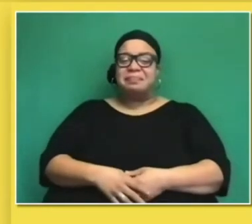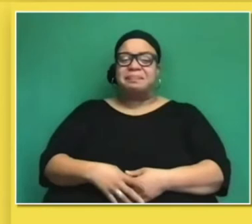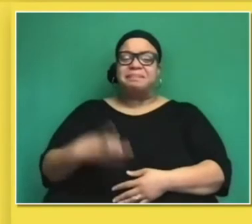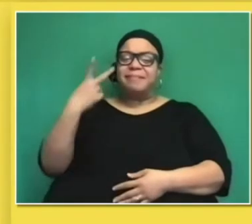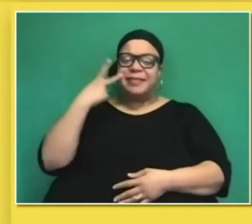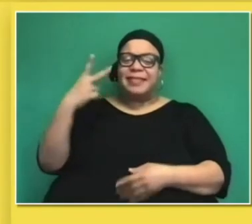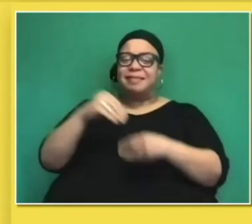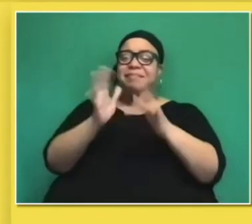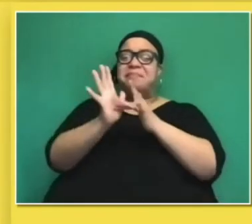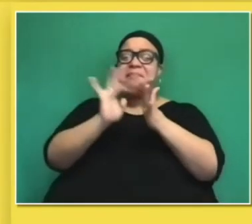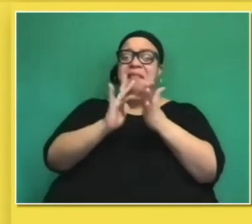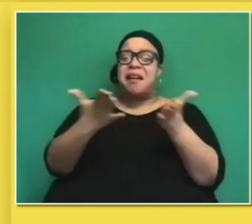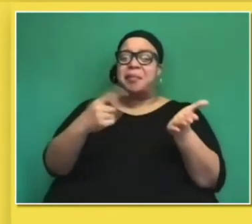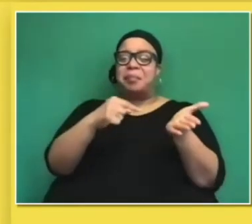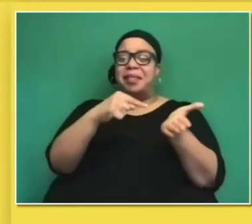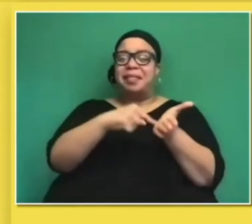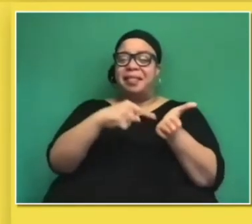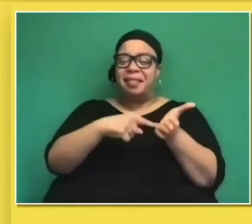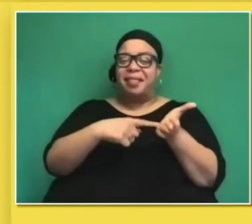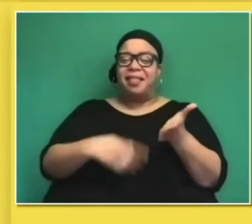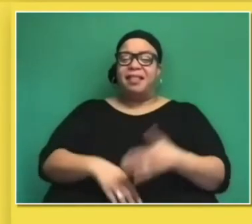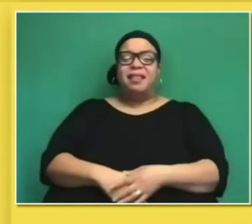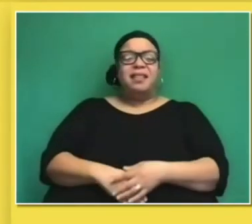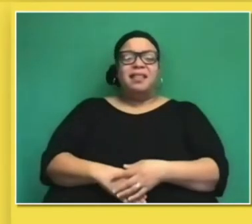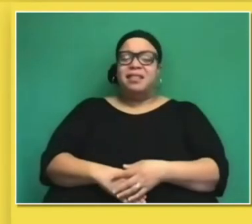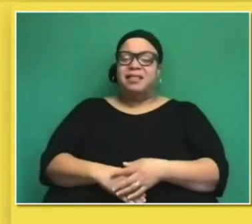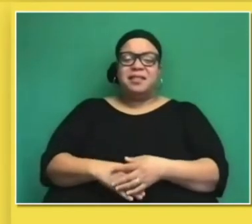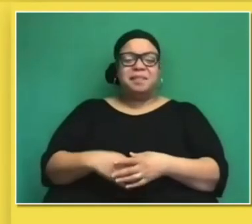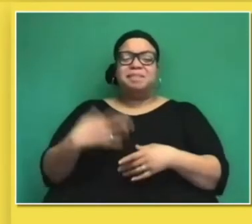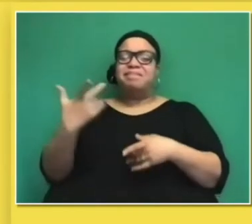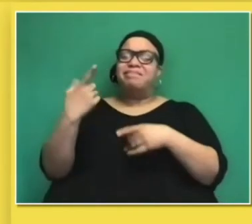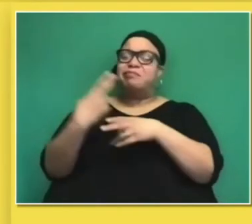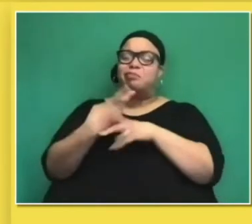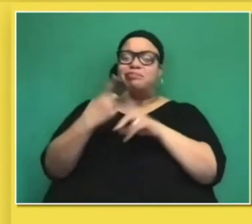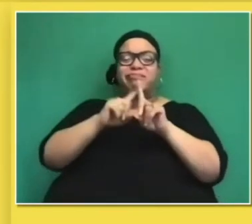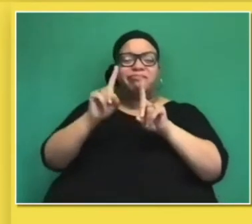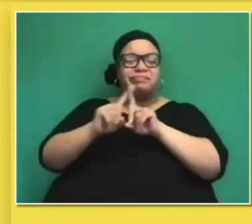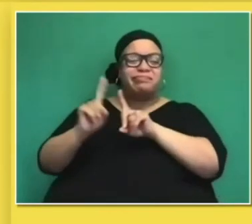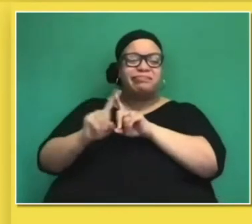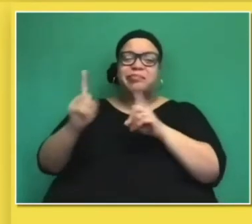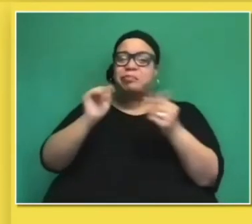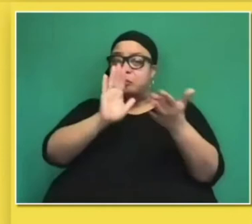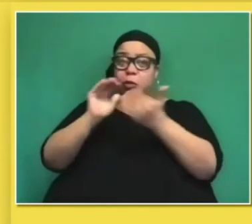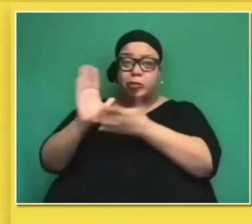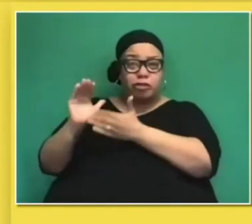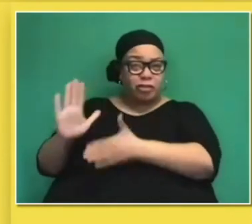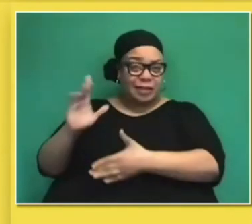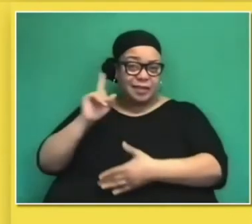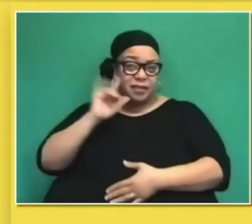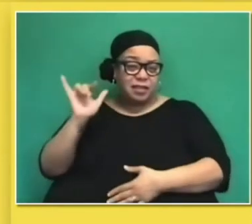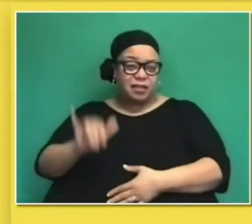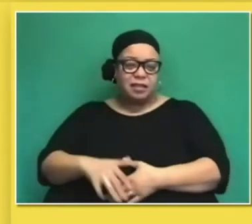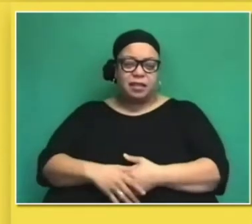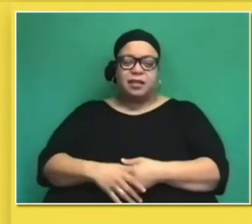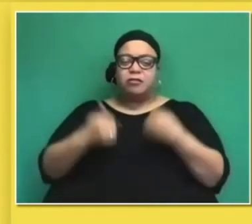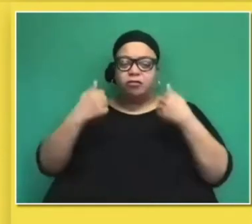mandate to do the extreme things he and his marauding band of politicians and